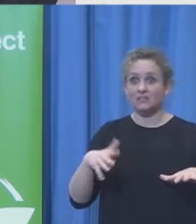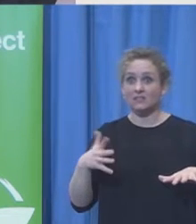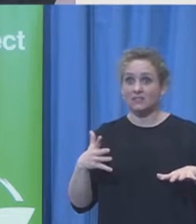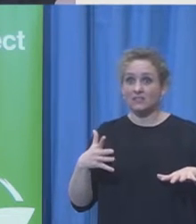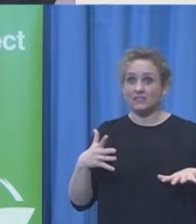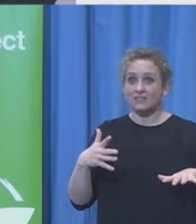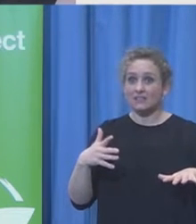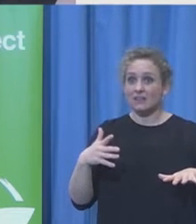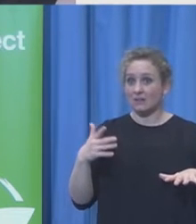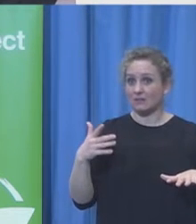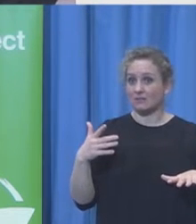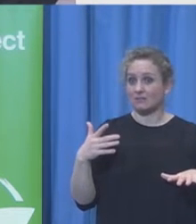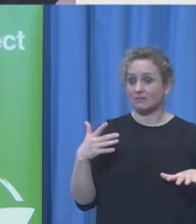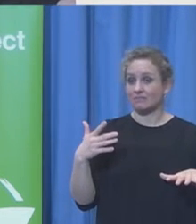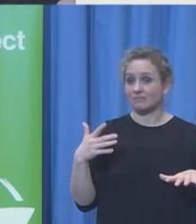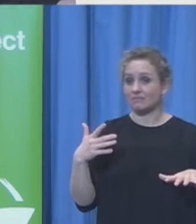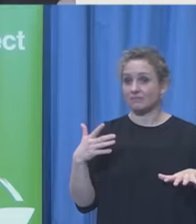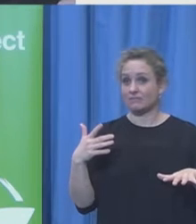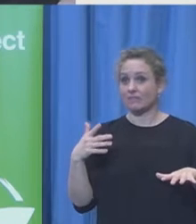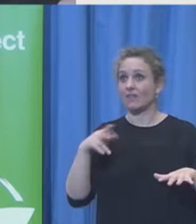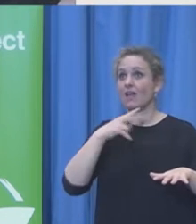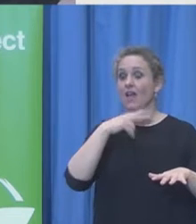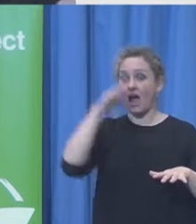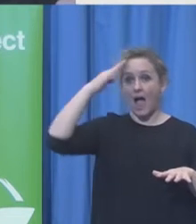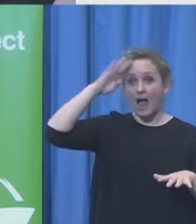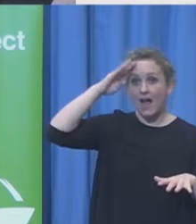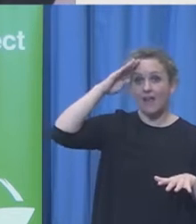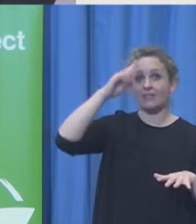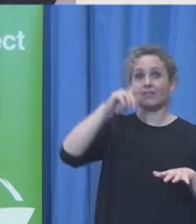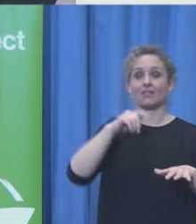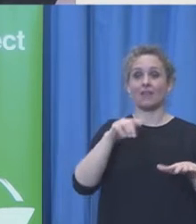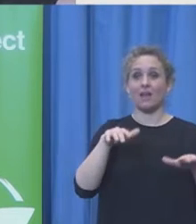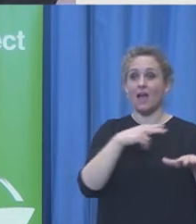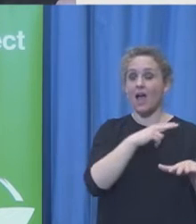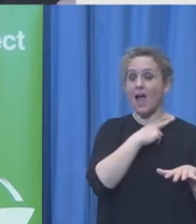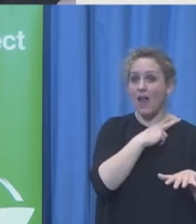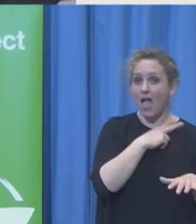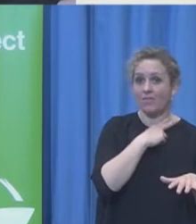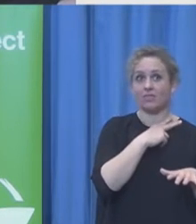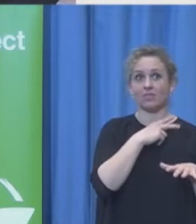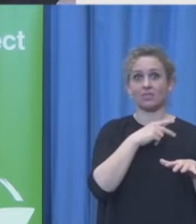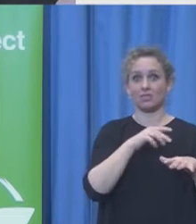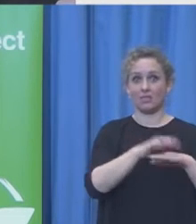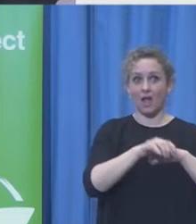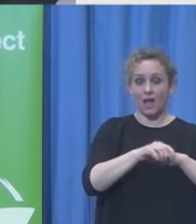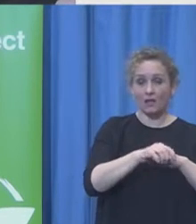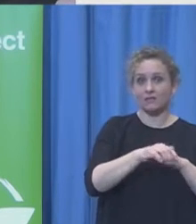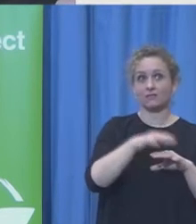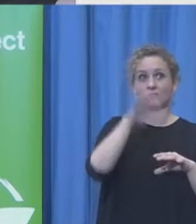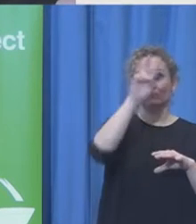to 2017 and the triggering of Article 50, it's going to